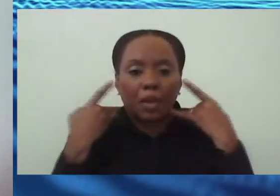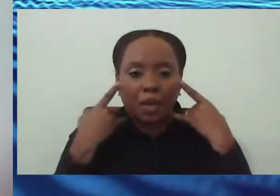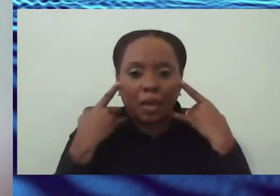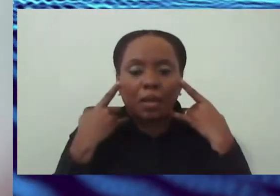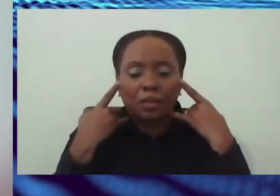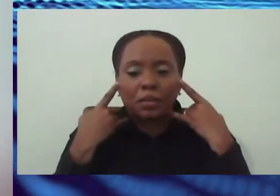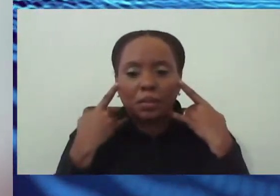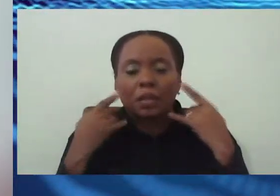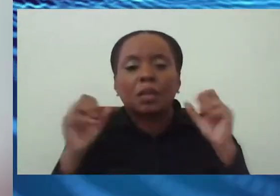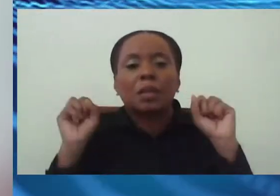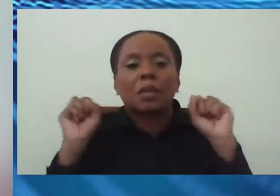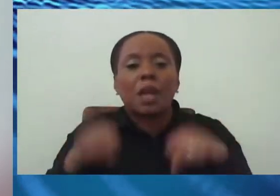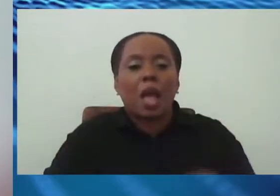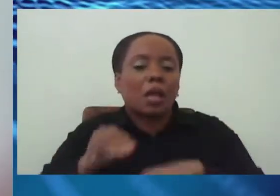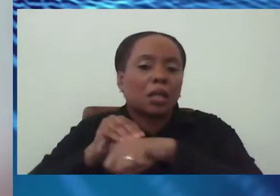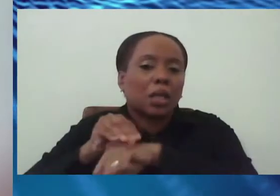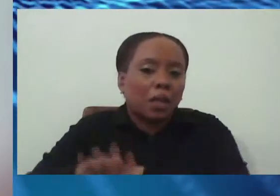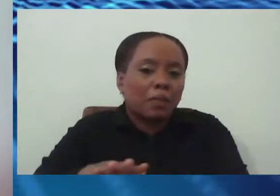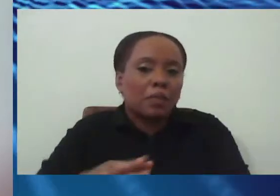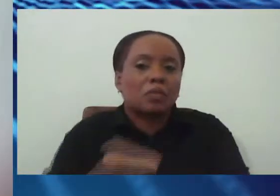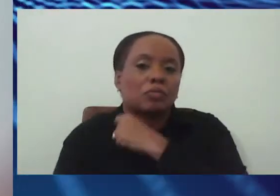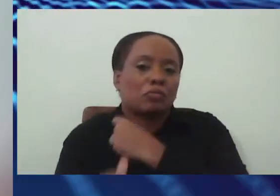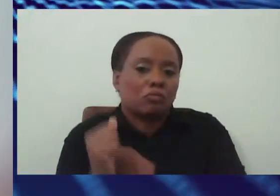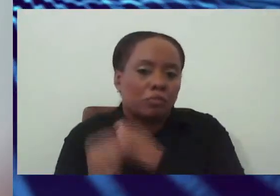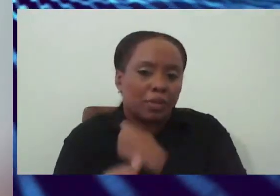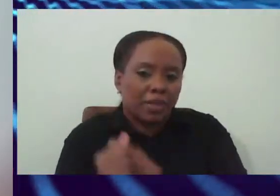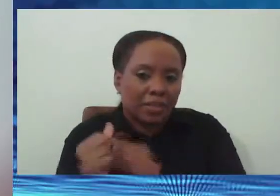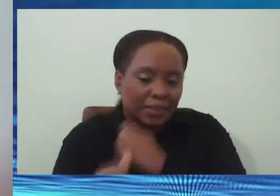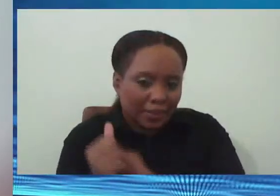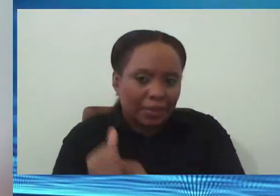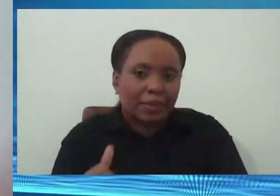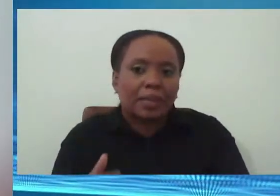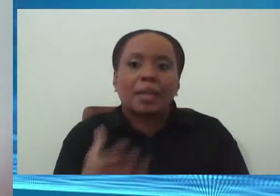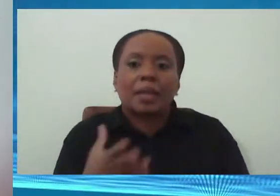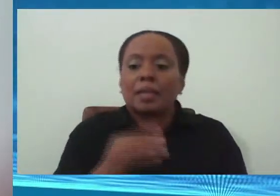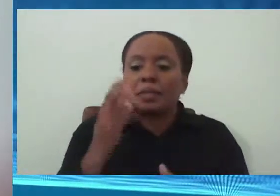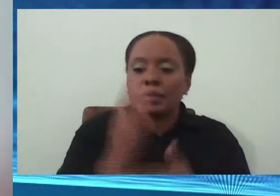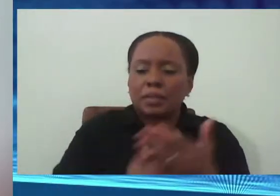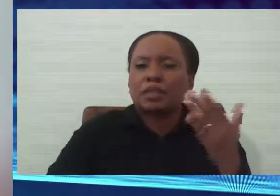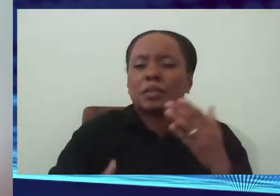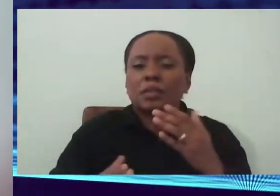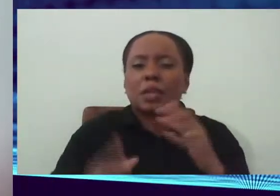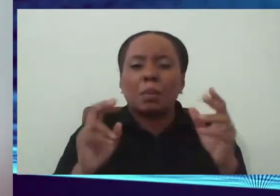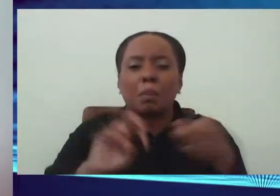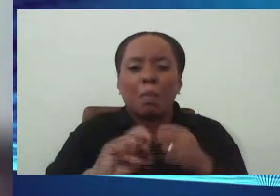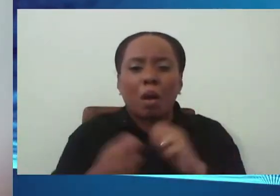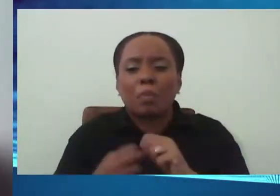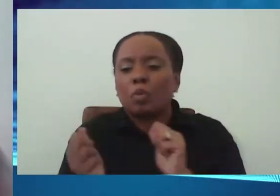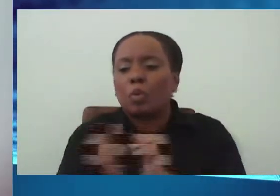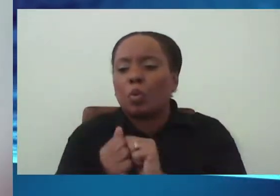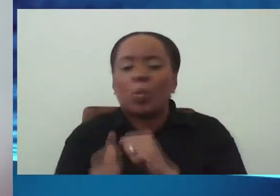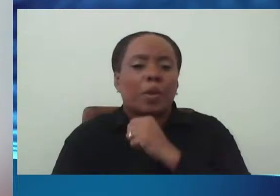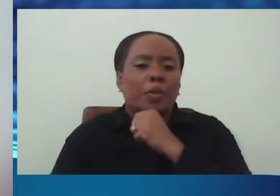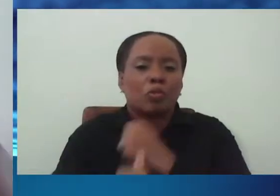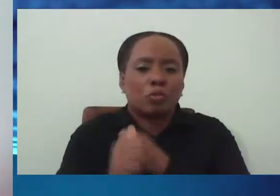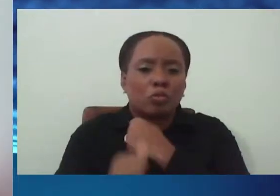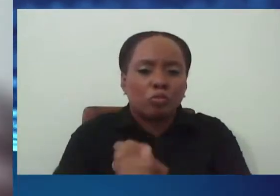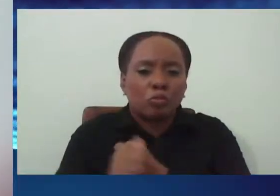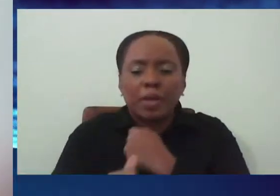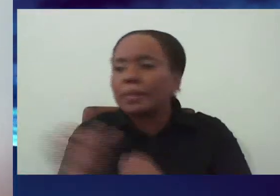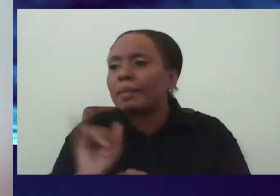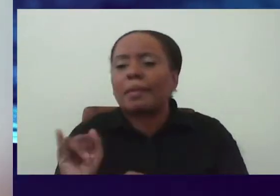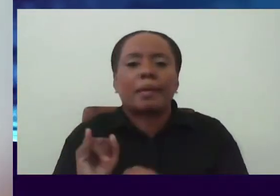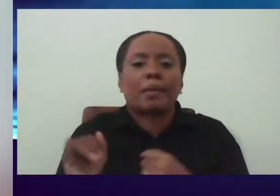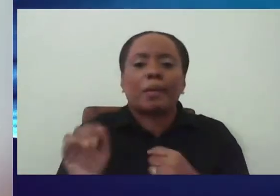of exposure, and then there are issues around risk of exposure that just have to do with the setting in which you're operating and how you're